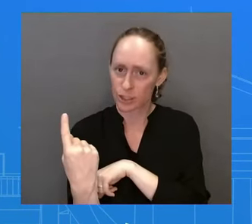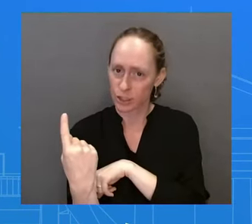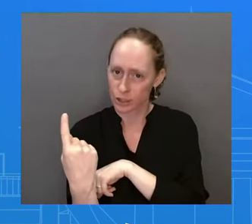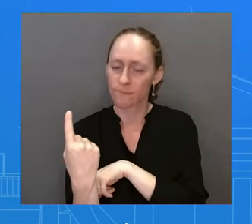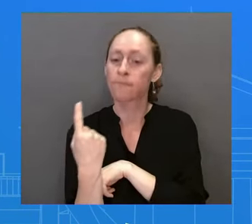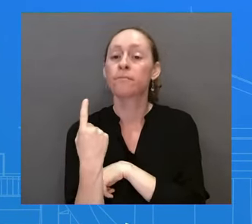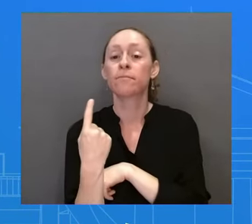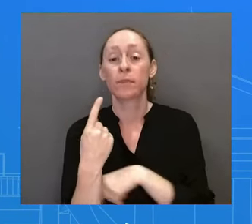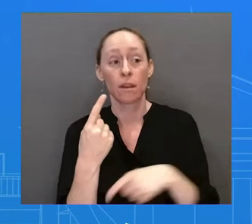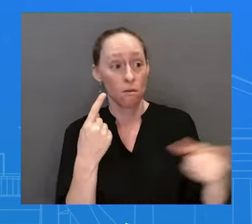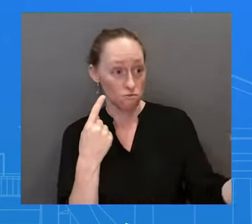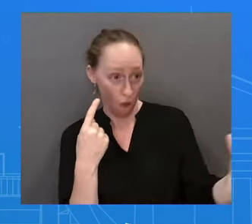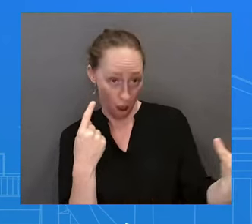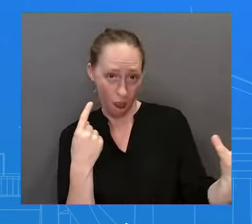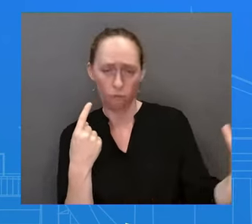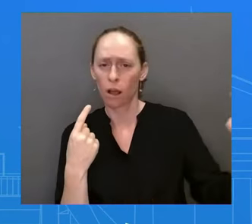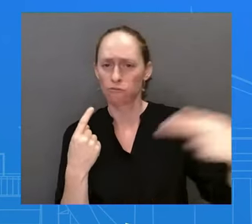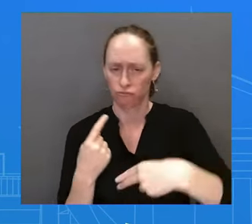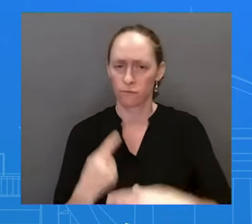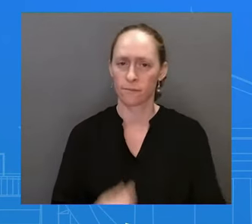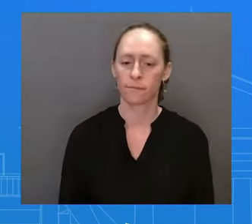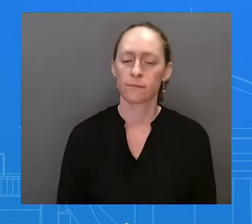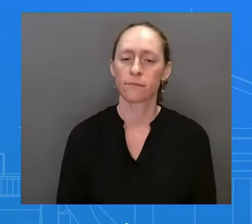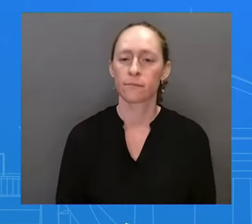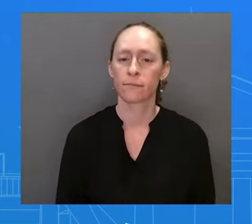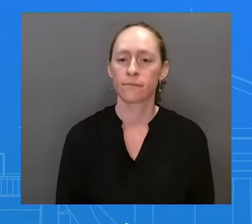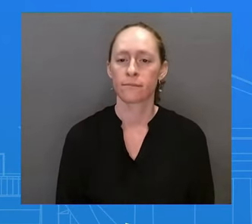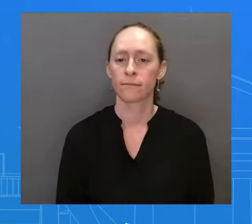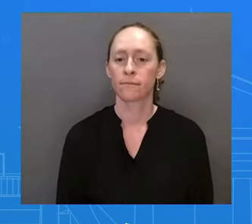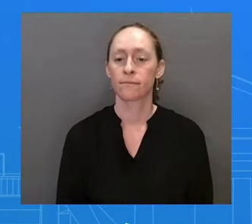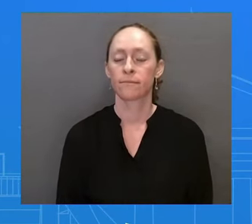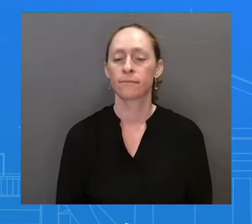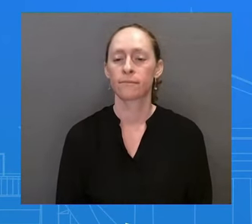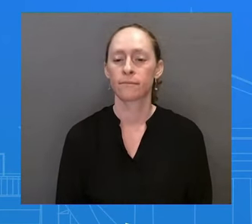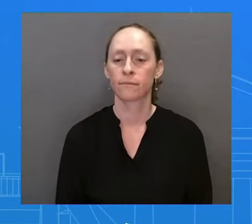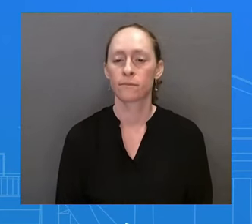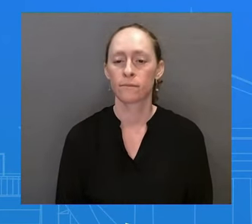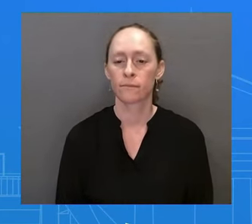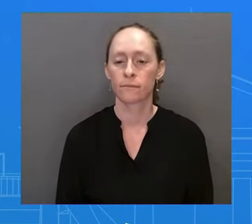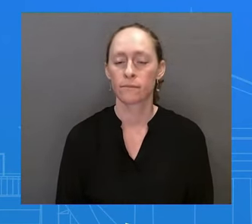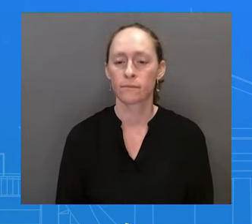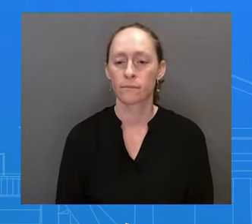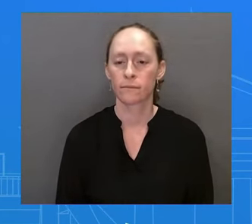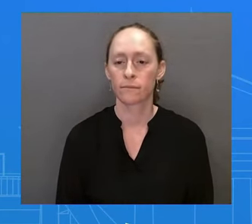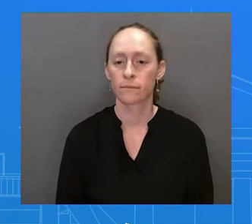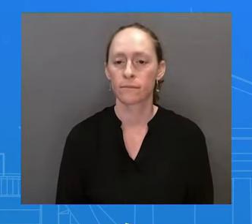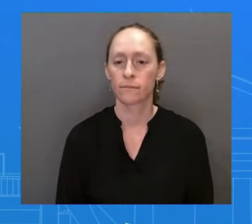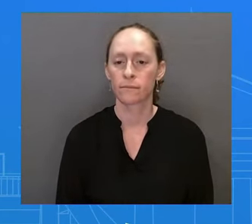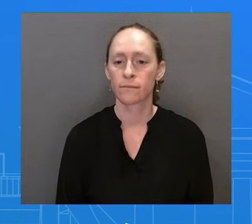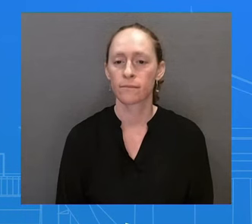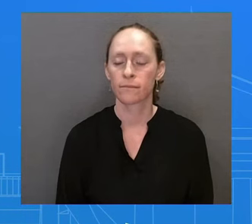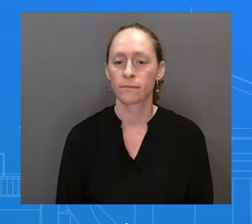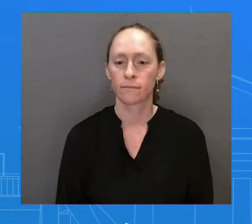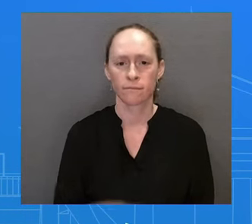position one way or another. I think you know that in Bucharest there was a declaration that that made very clear